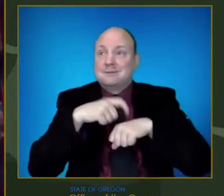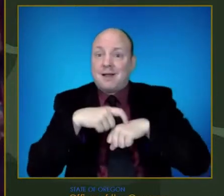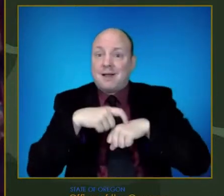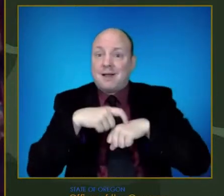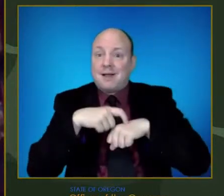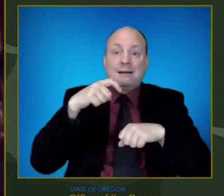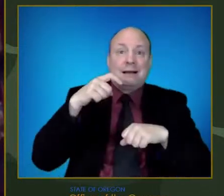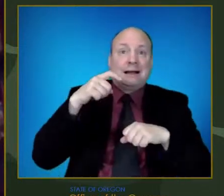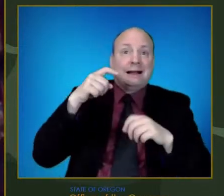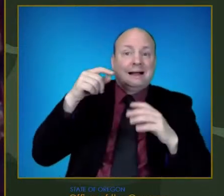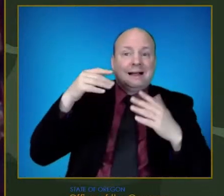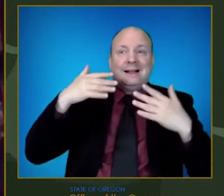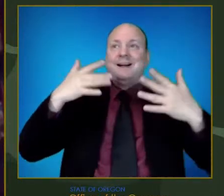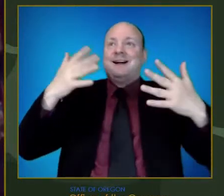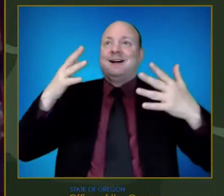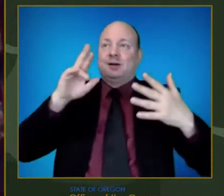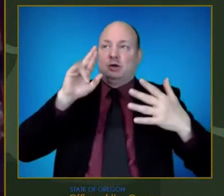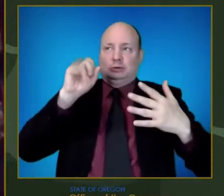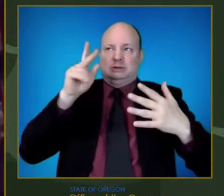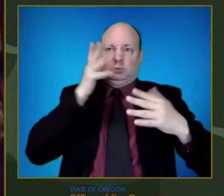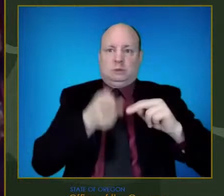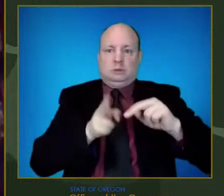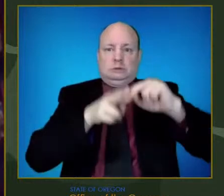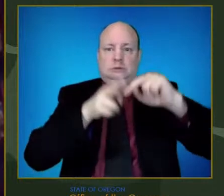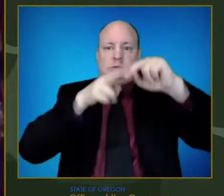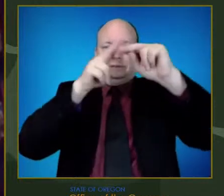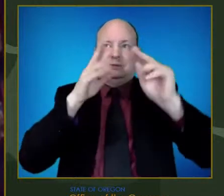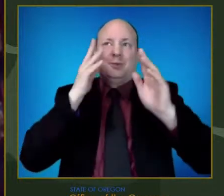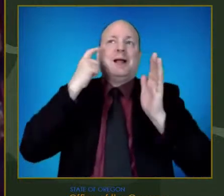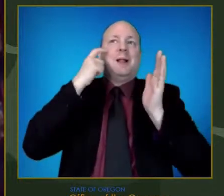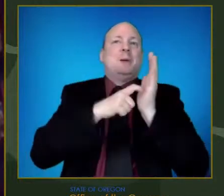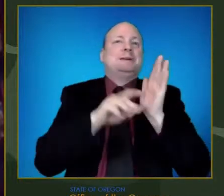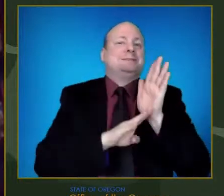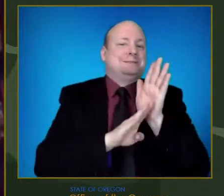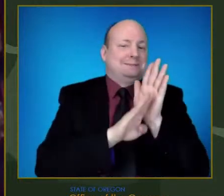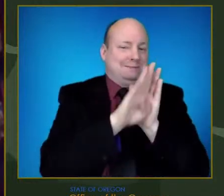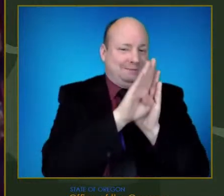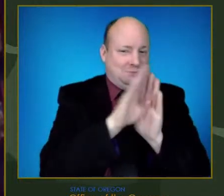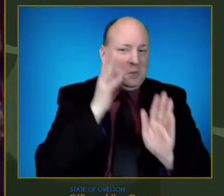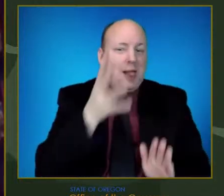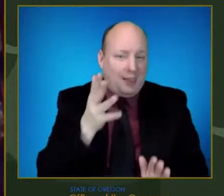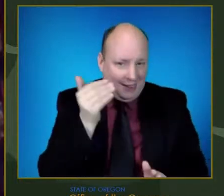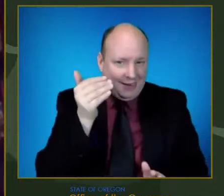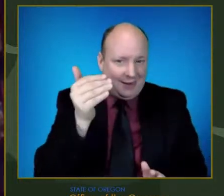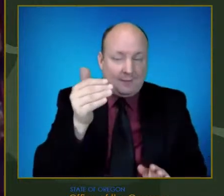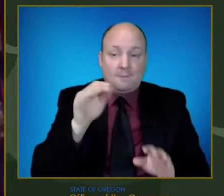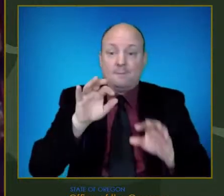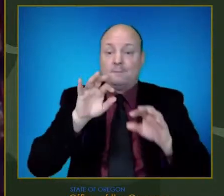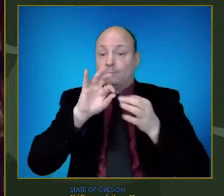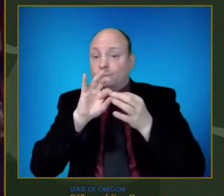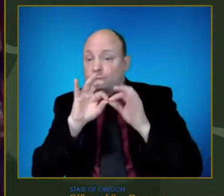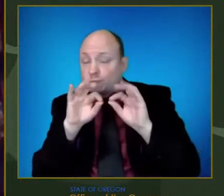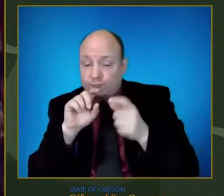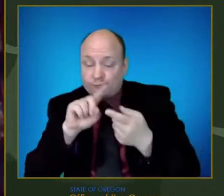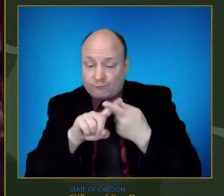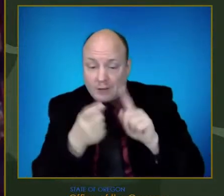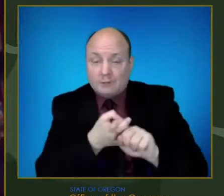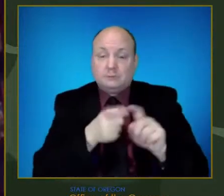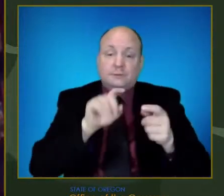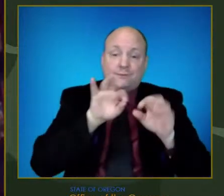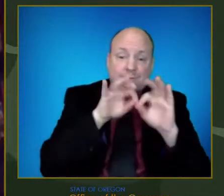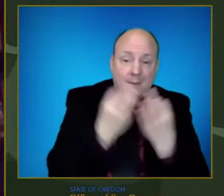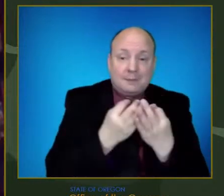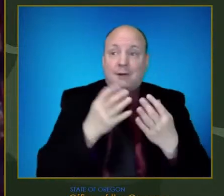coming weeks. More of our friends, family, colleagues, and neighbors are getting vaccinated every week. While vaccinations are